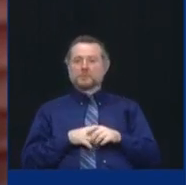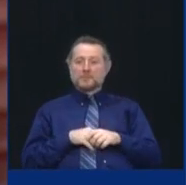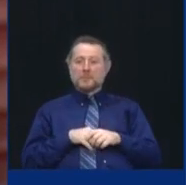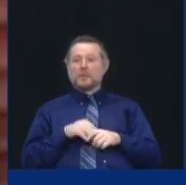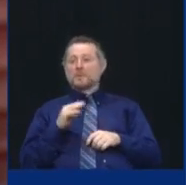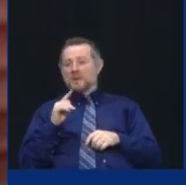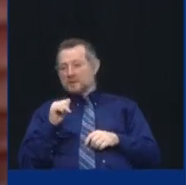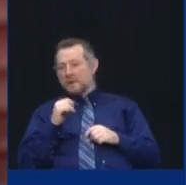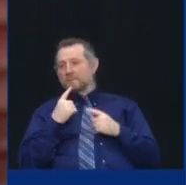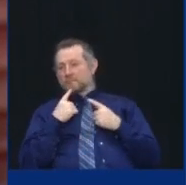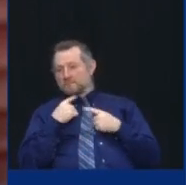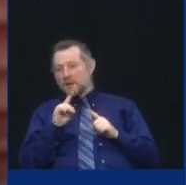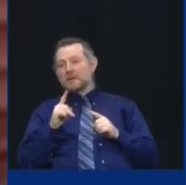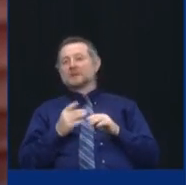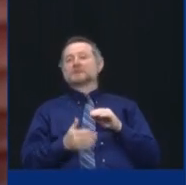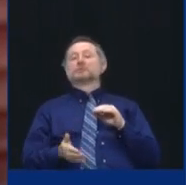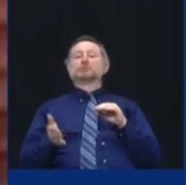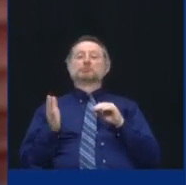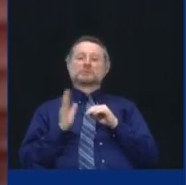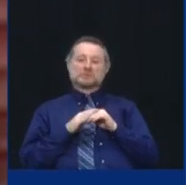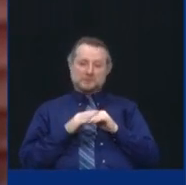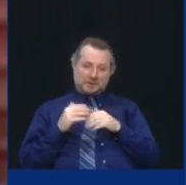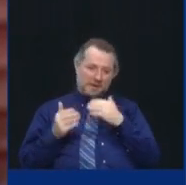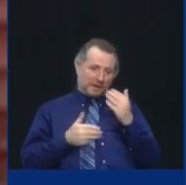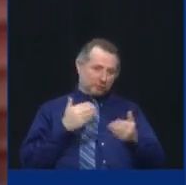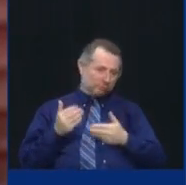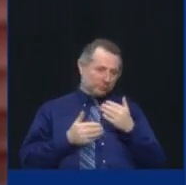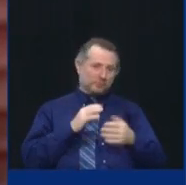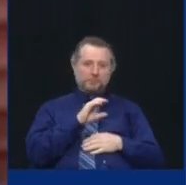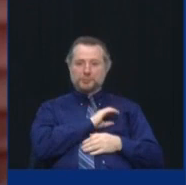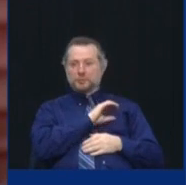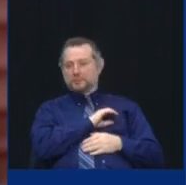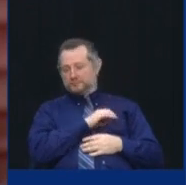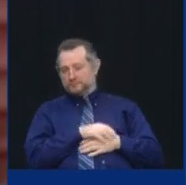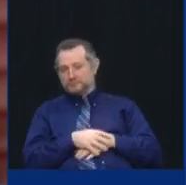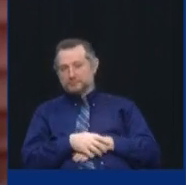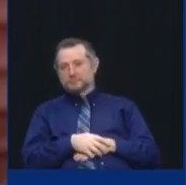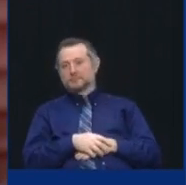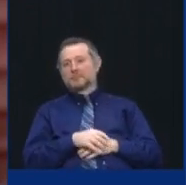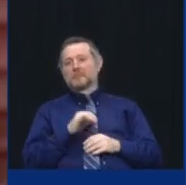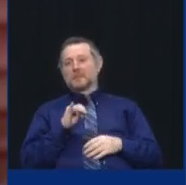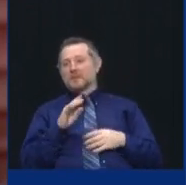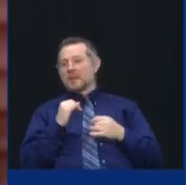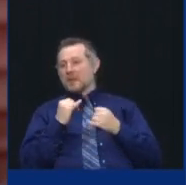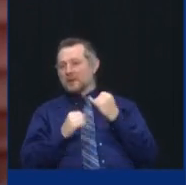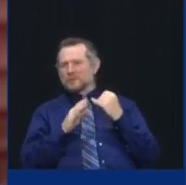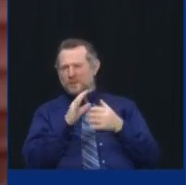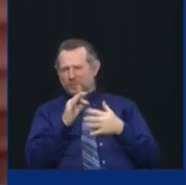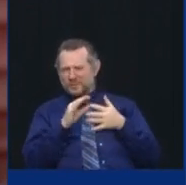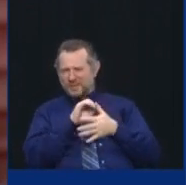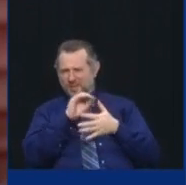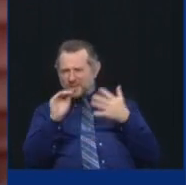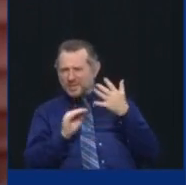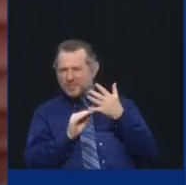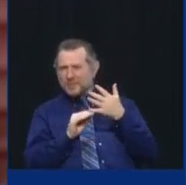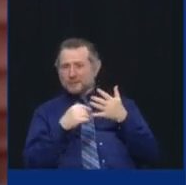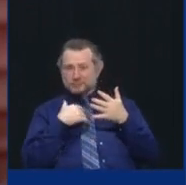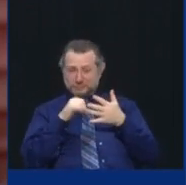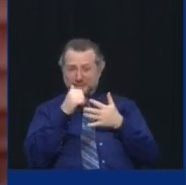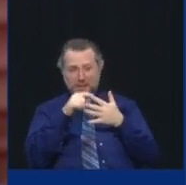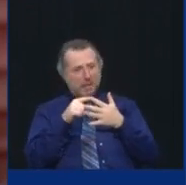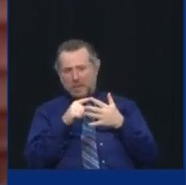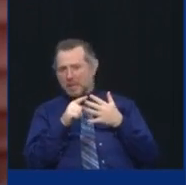increased the number of police the MTA was hiring. They did that as a last resort. NYPD, finest